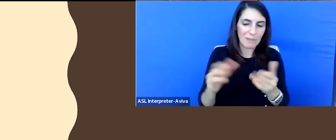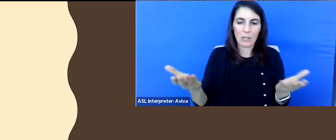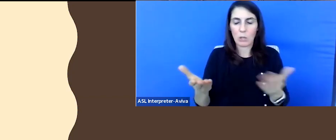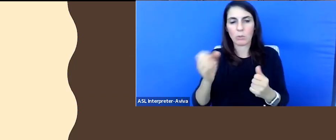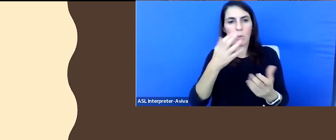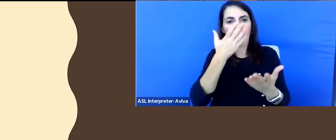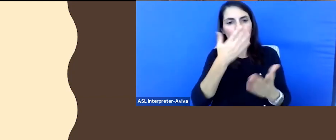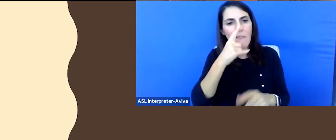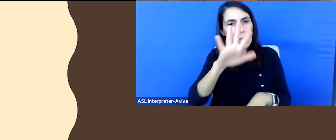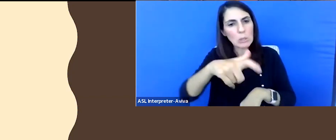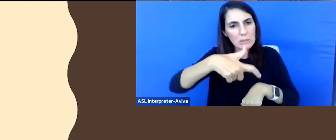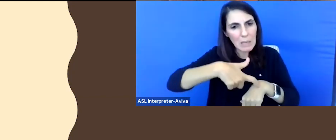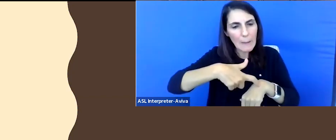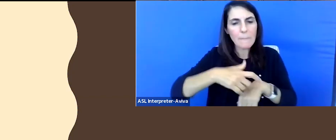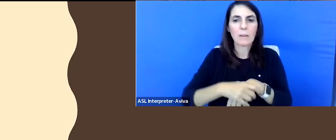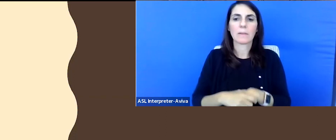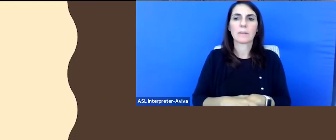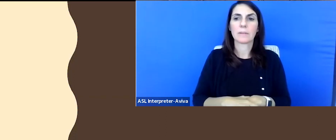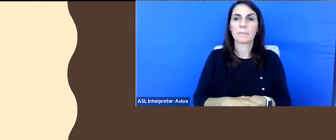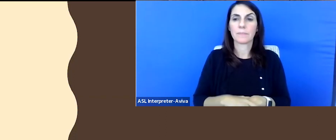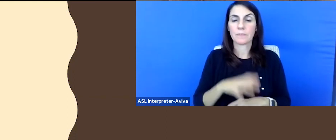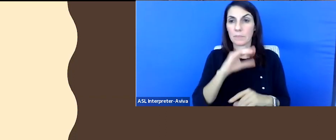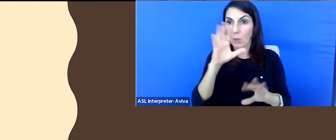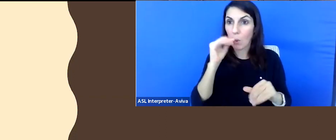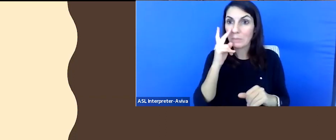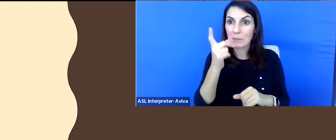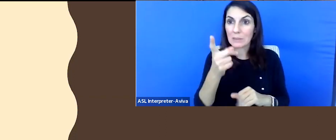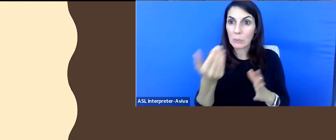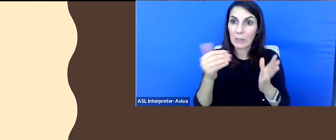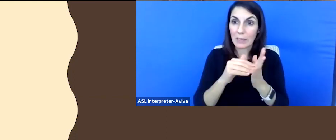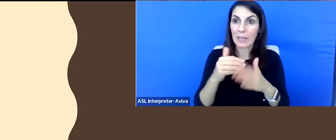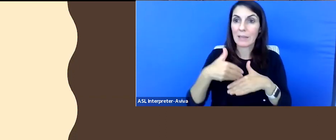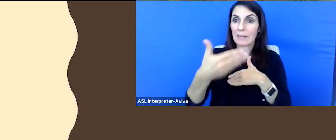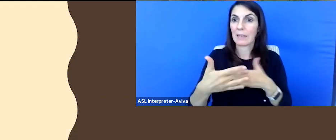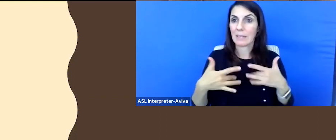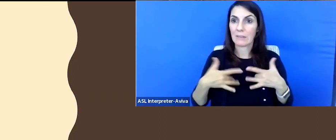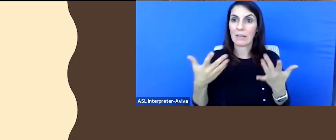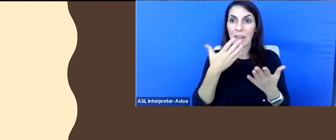all for your time, and we hope to see you guys at the next event. Thank you.